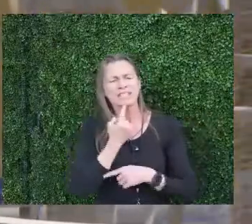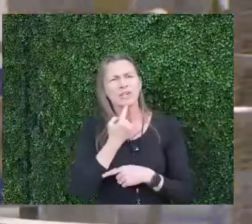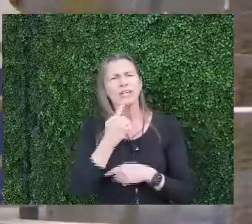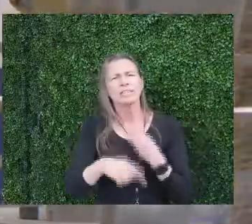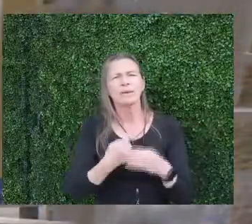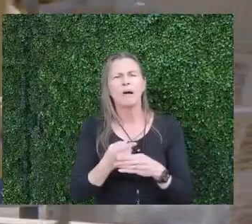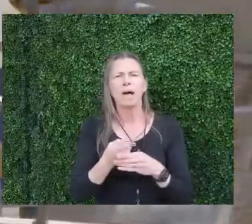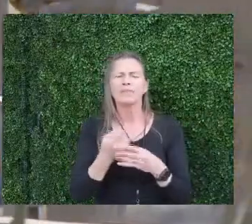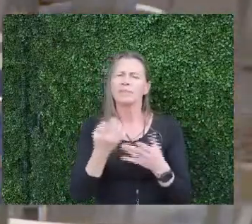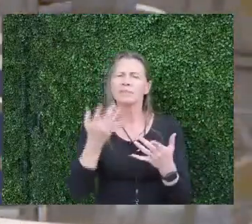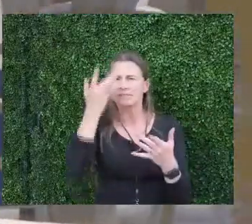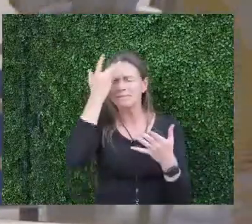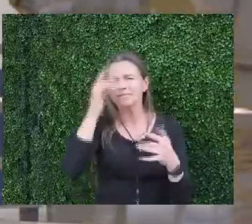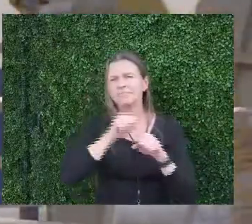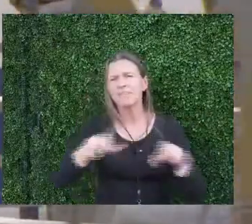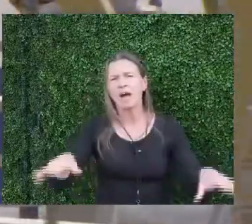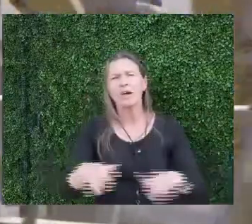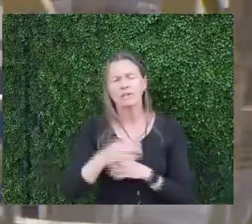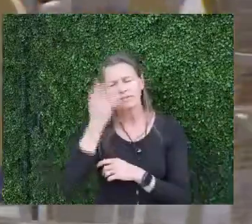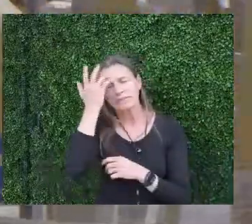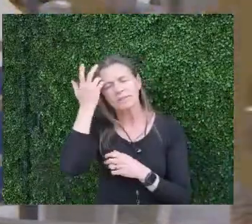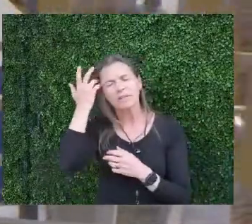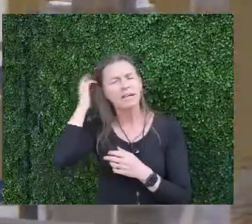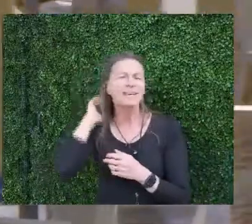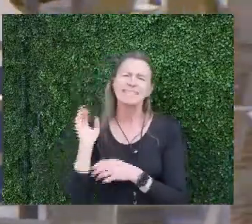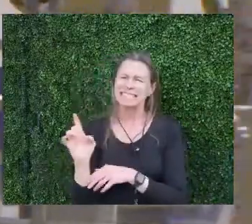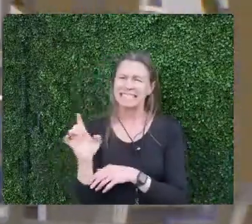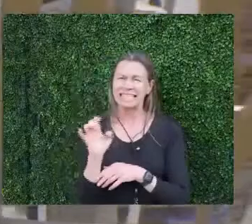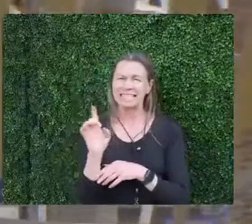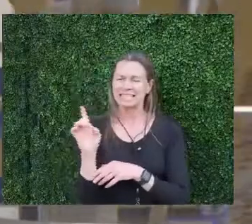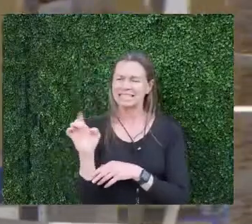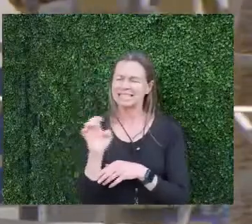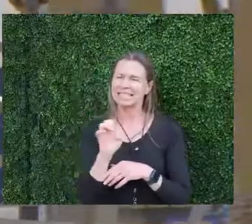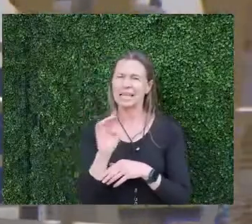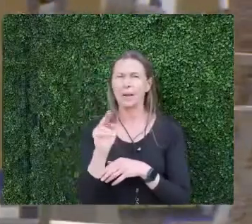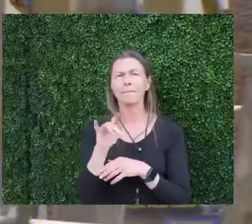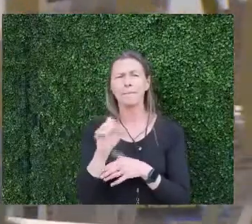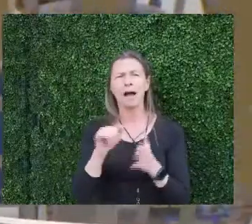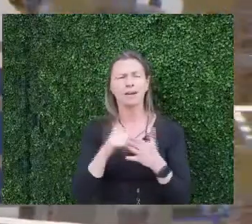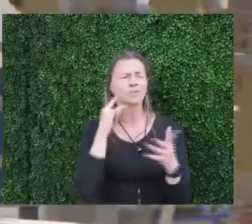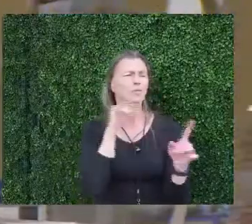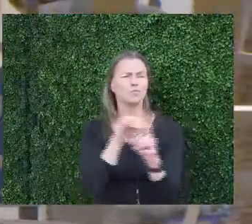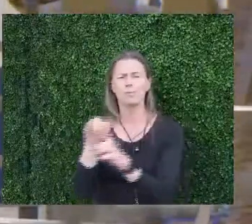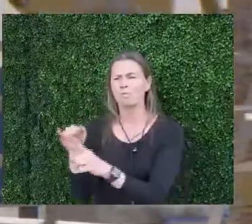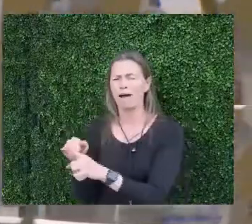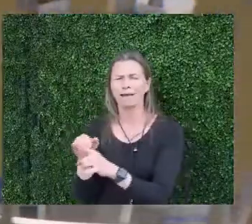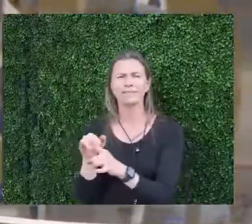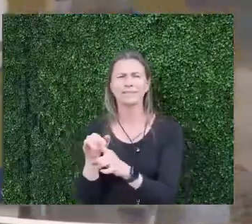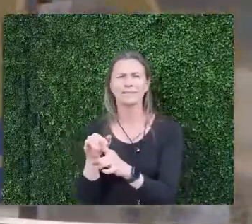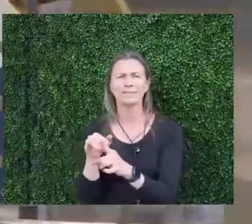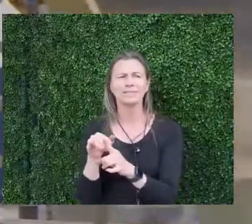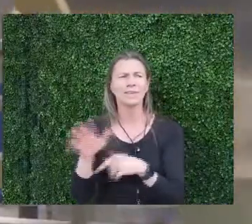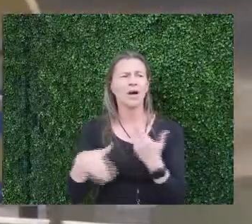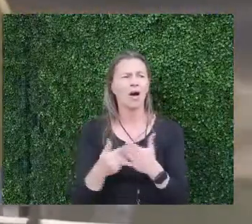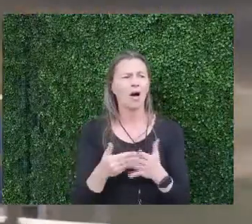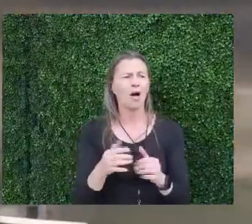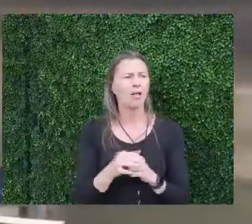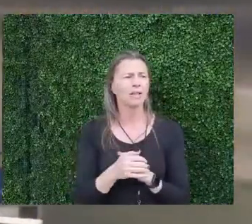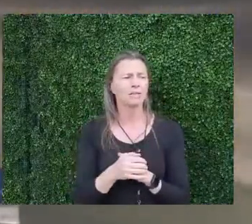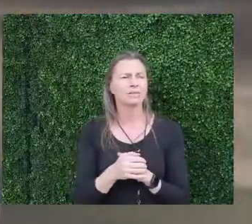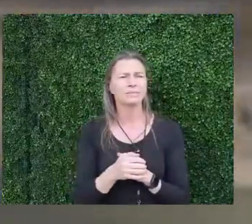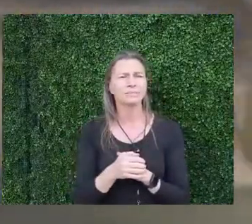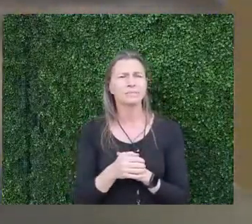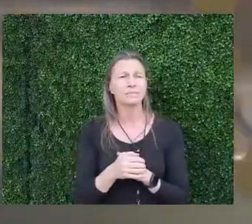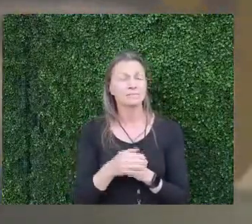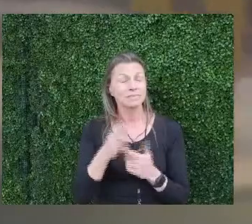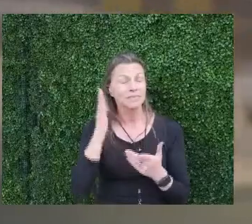mark, something Dee Dee Myers, heads our business development, would remind each and every one of us if she could, and she was here at this mic. But